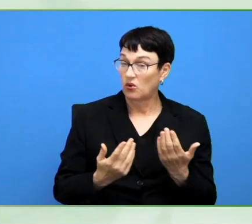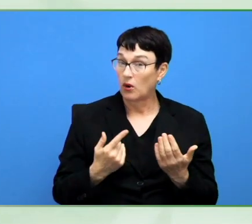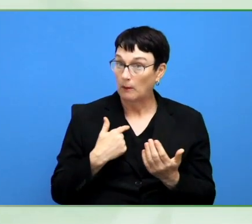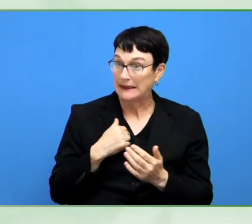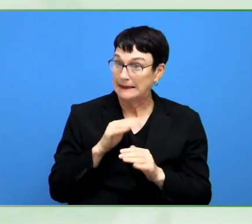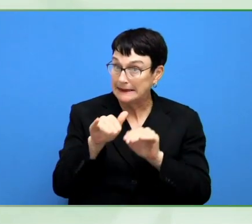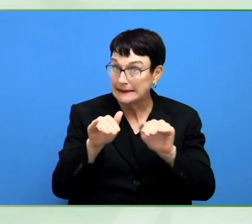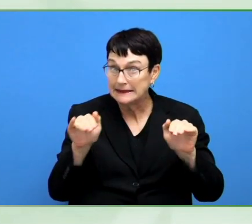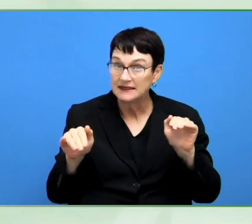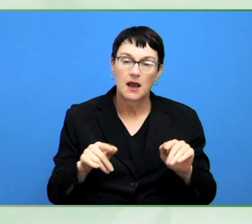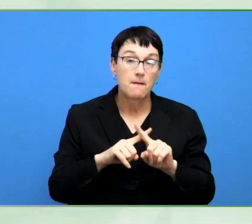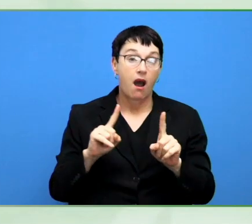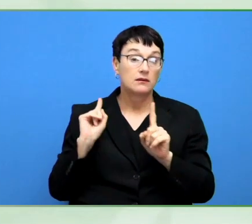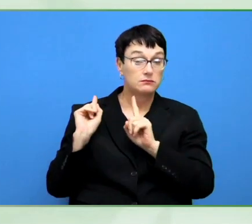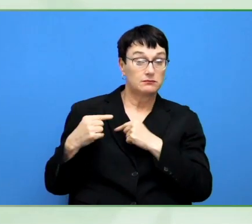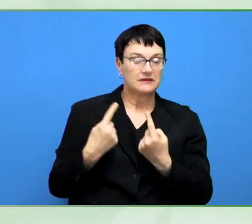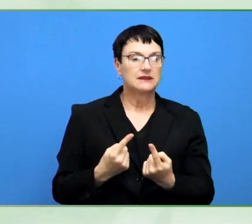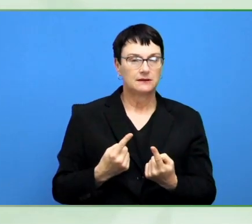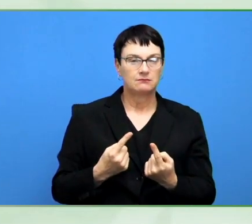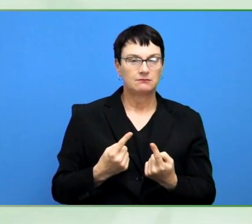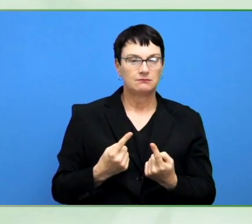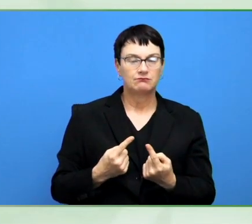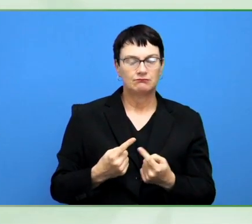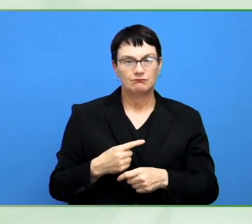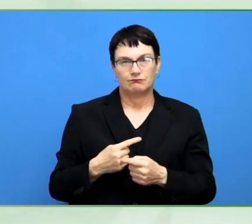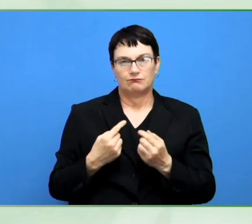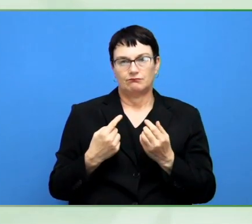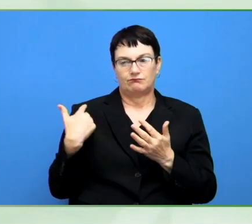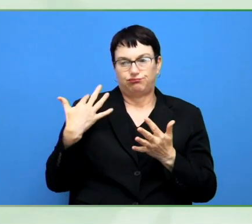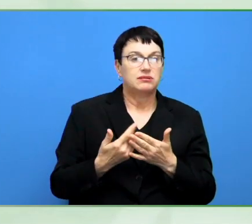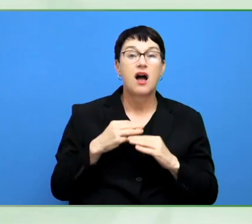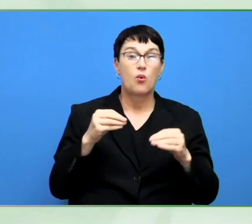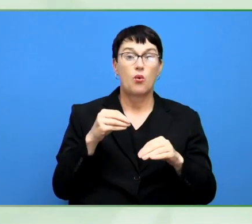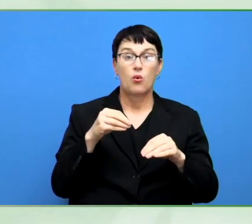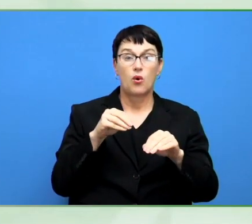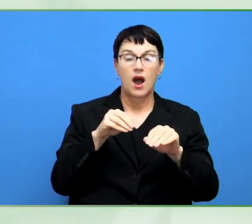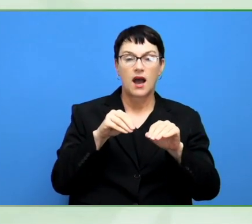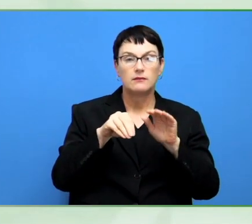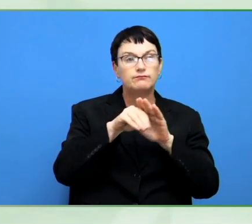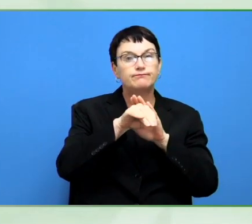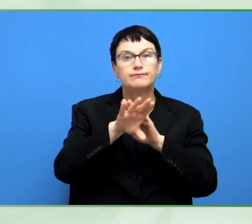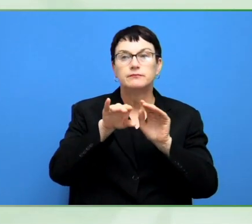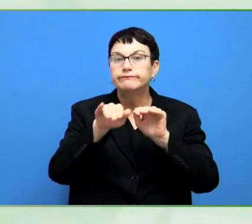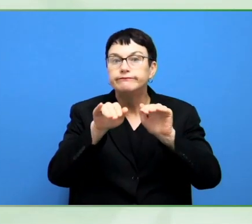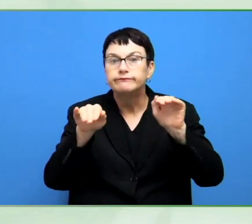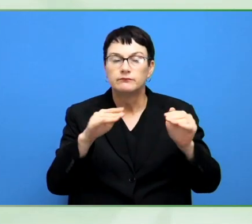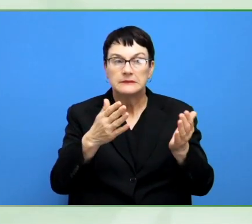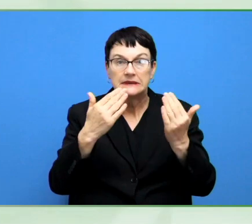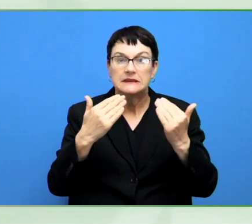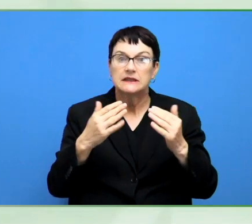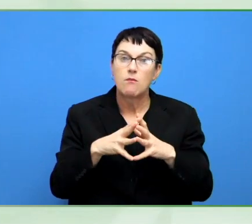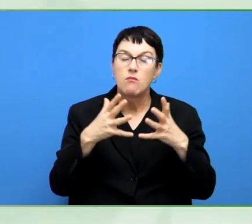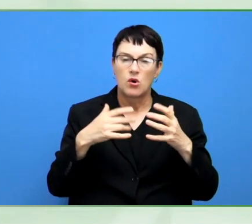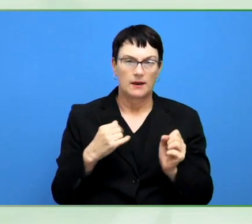time. As I may have mentioned, we have now almost like a waiting list for where we might